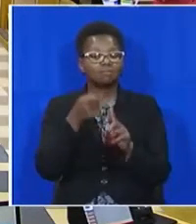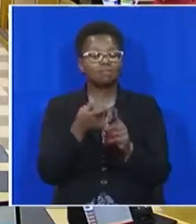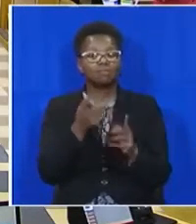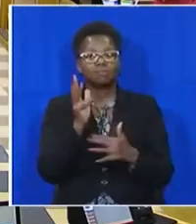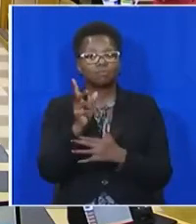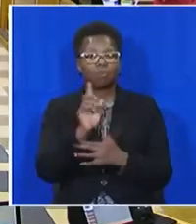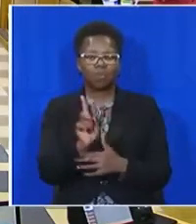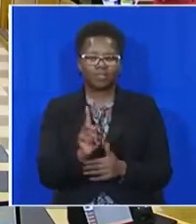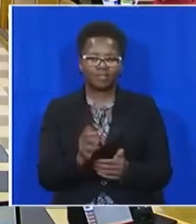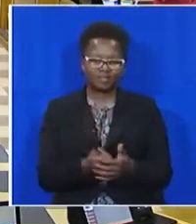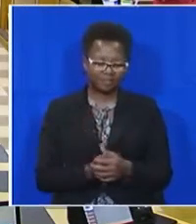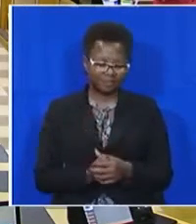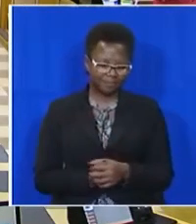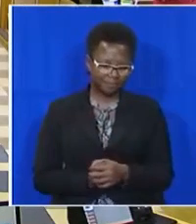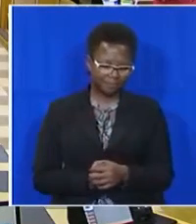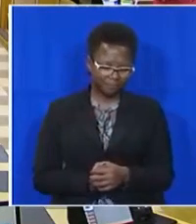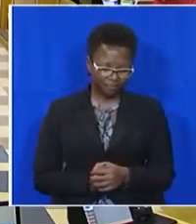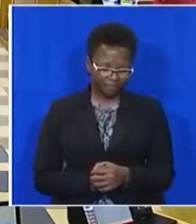speech.